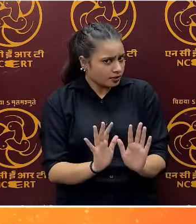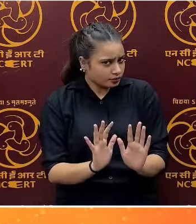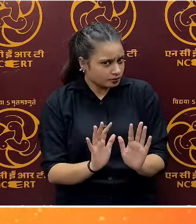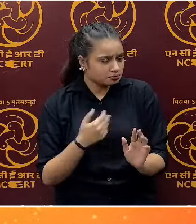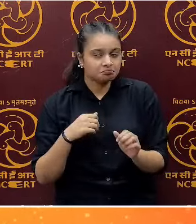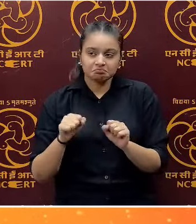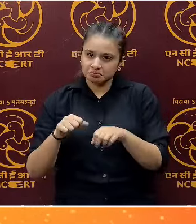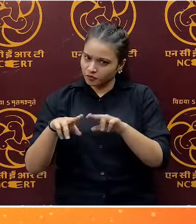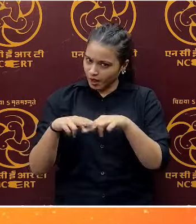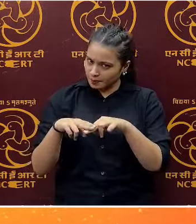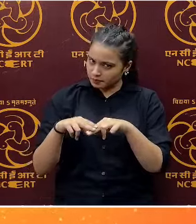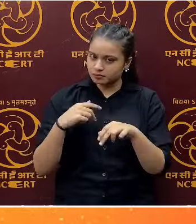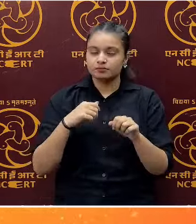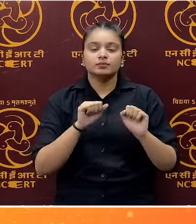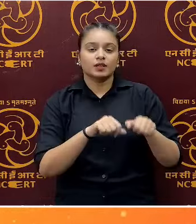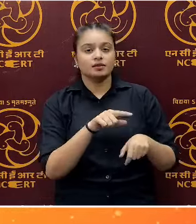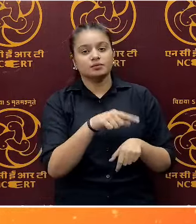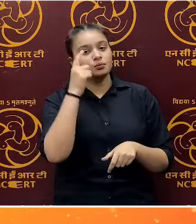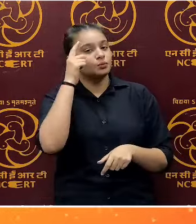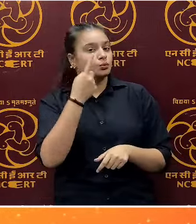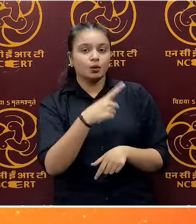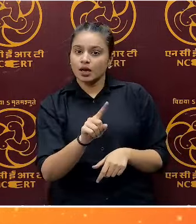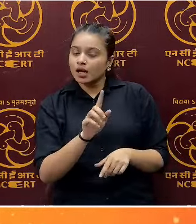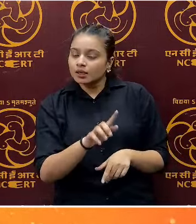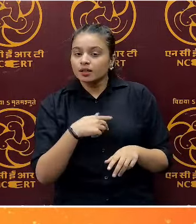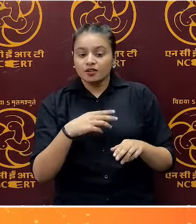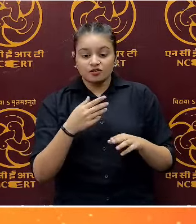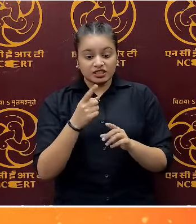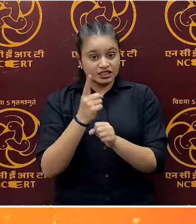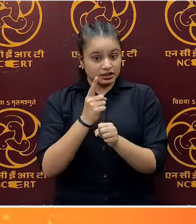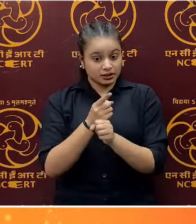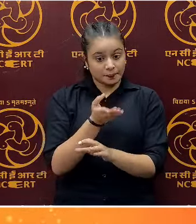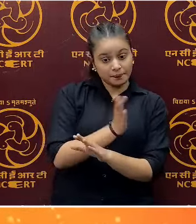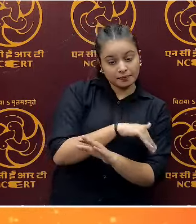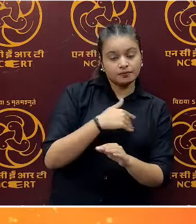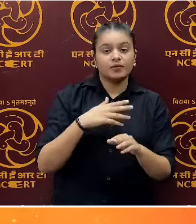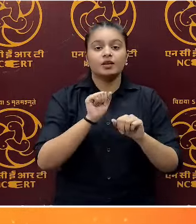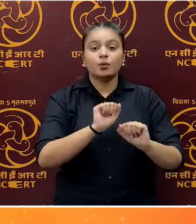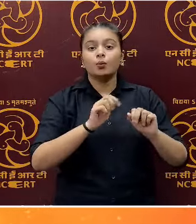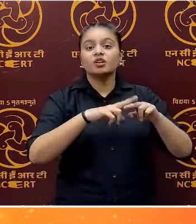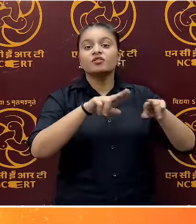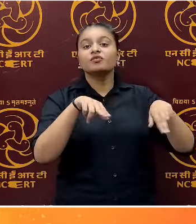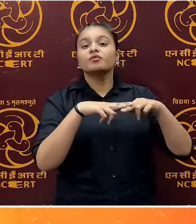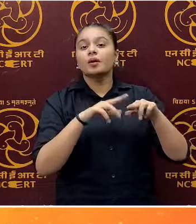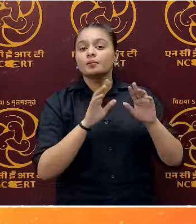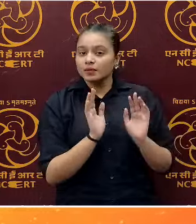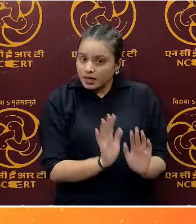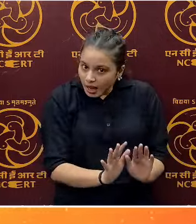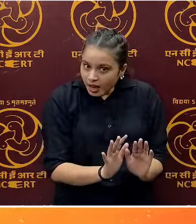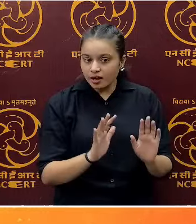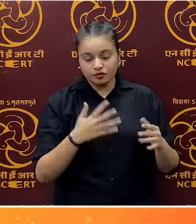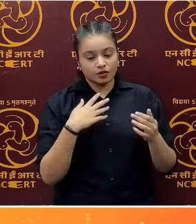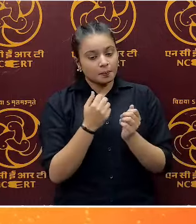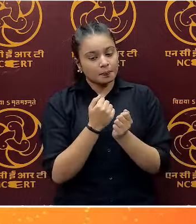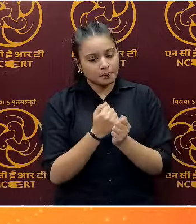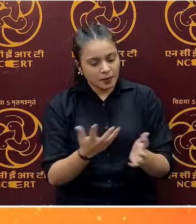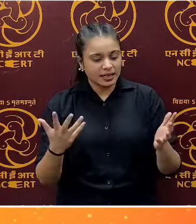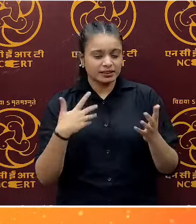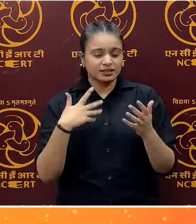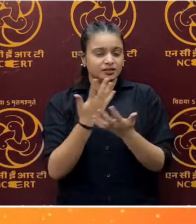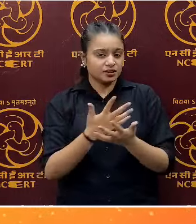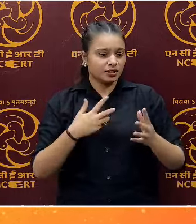Yes, absolutely. You have guessed it very correctly. Before the teachers, the kids have their family. They teach us n number of things. It